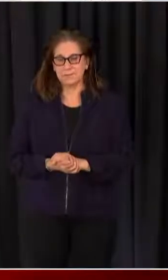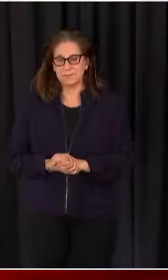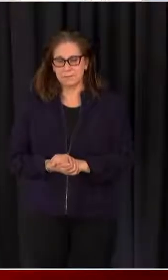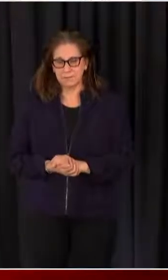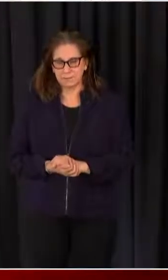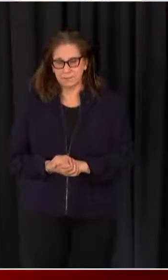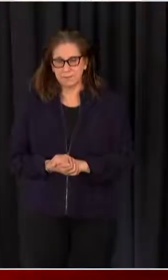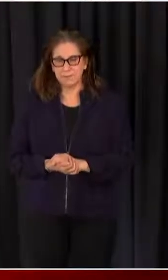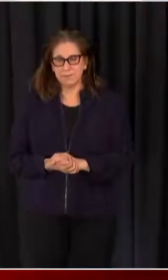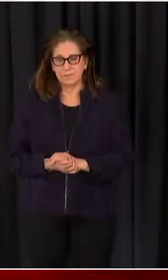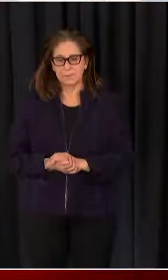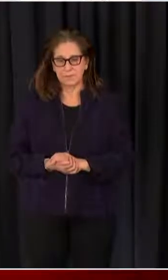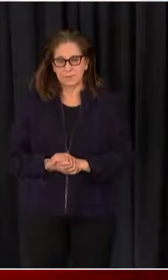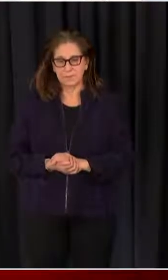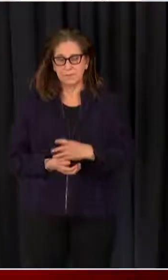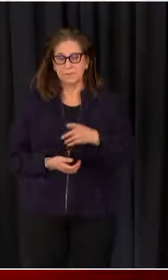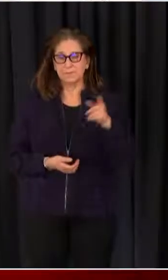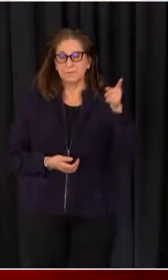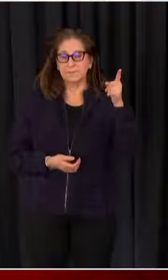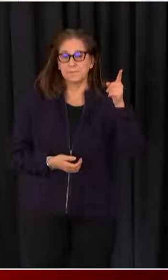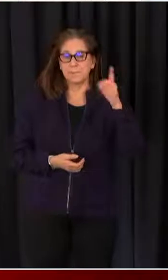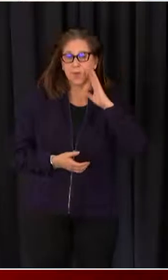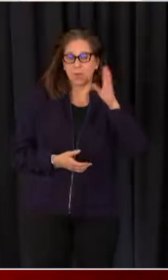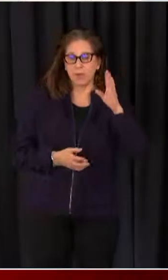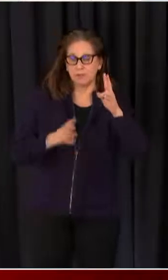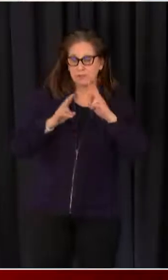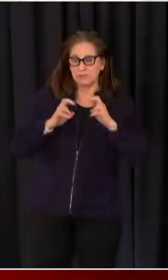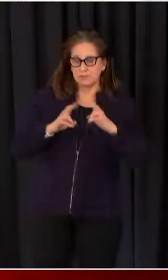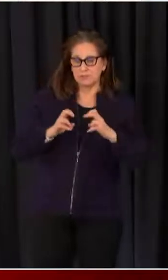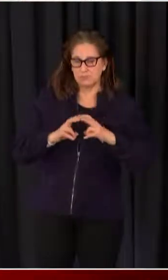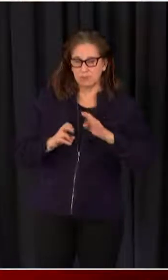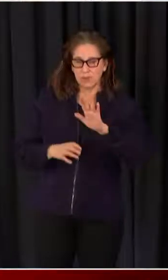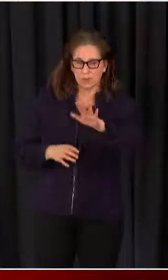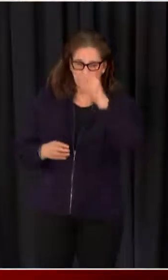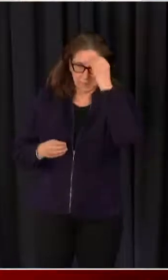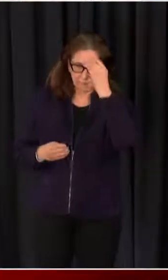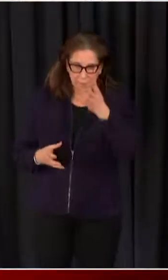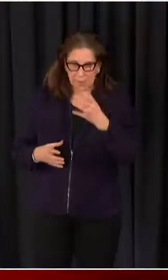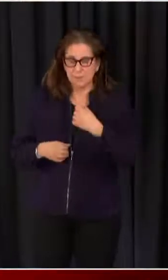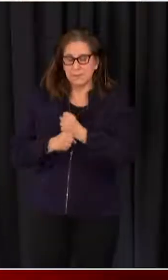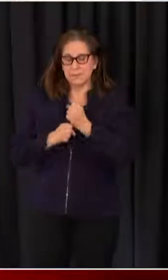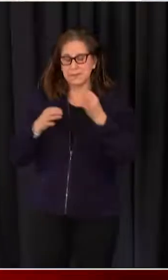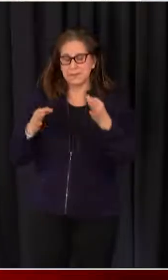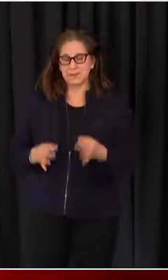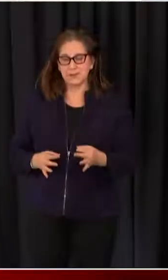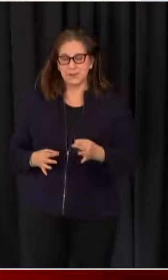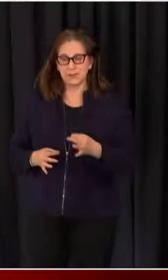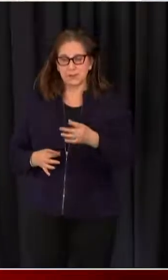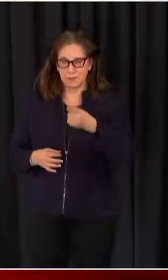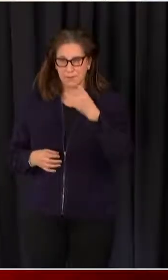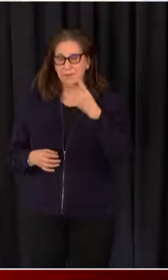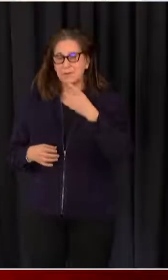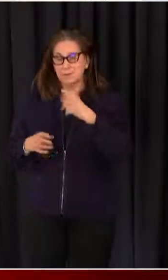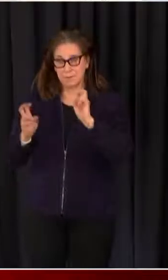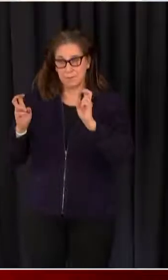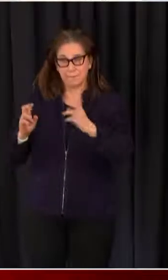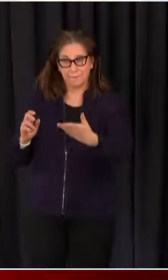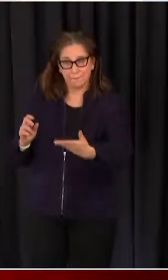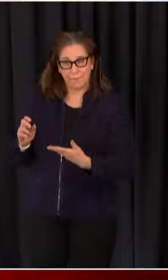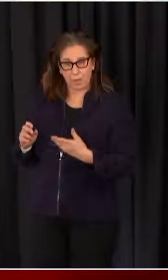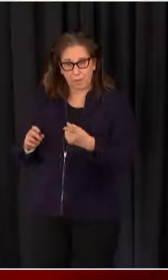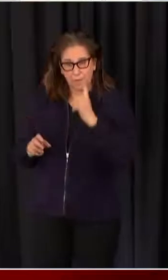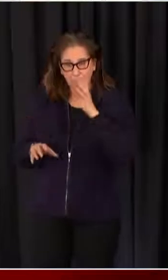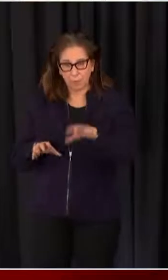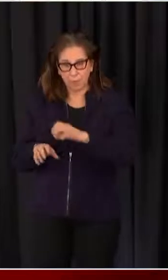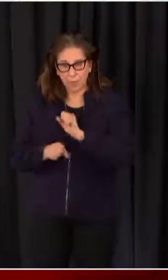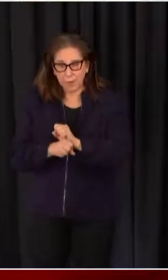the determination that you're a part of a group that will be asked and invited for an appointment, a vaccination appointment. We are